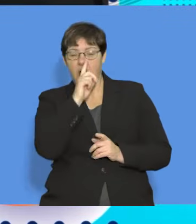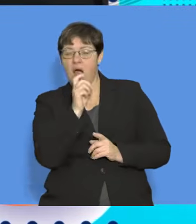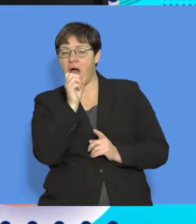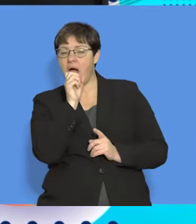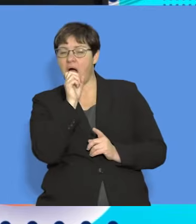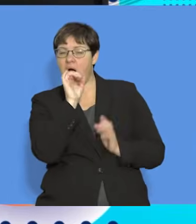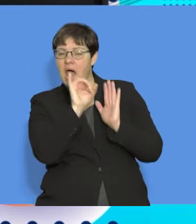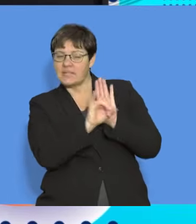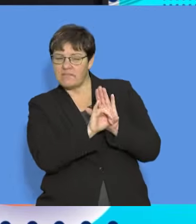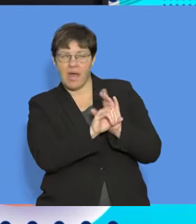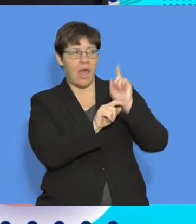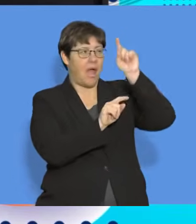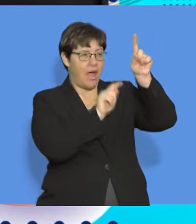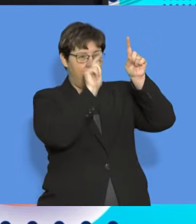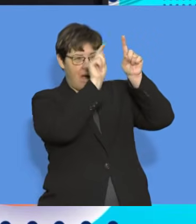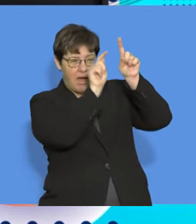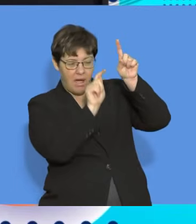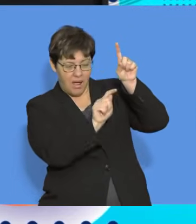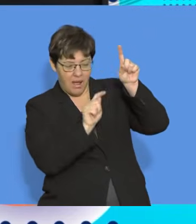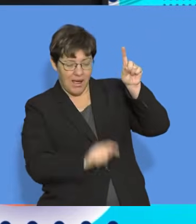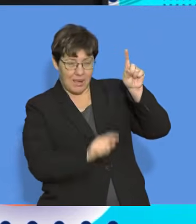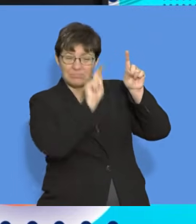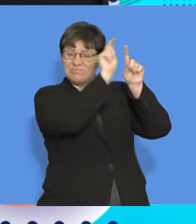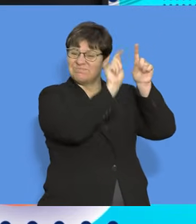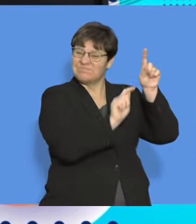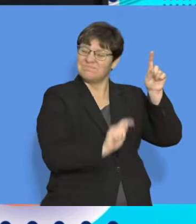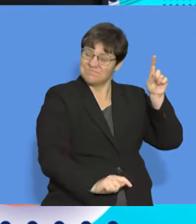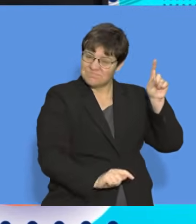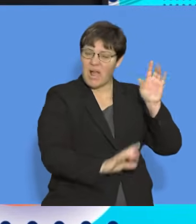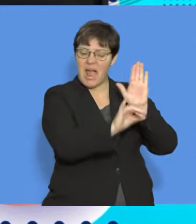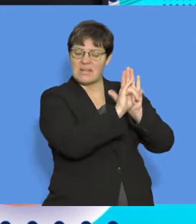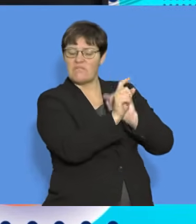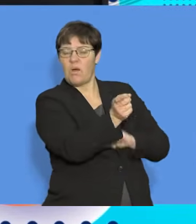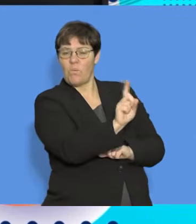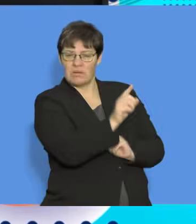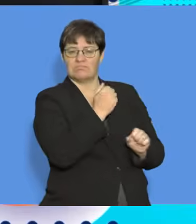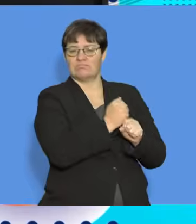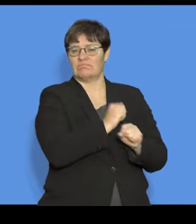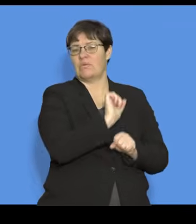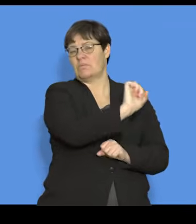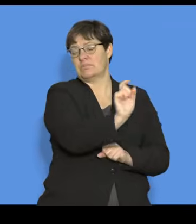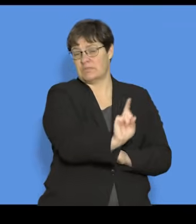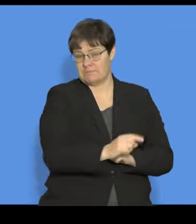part, its structure, and its function. So let's get straight into that.